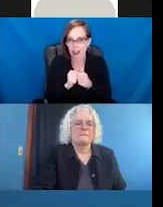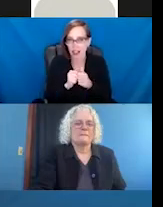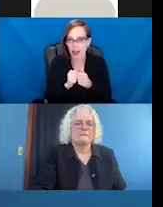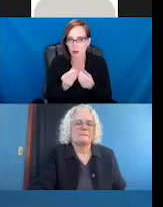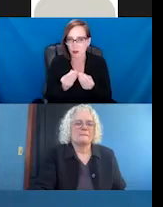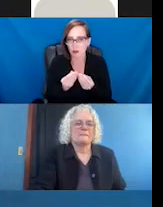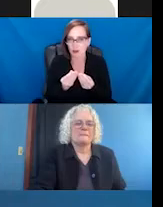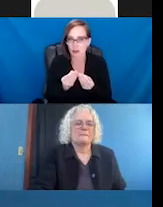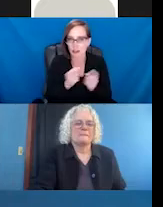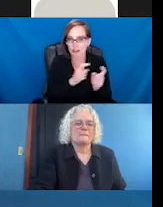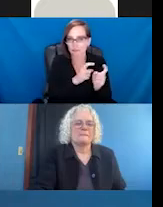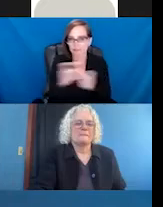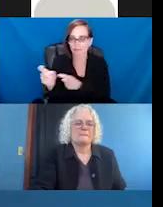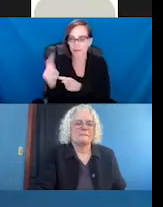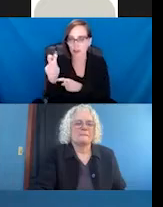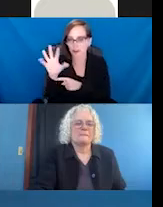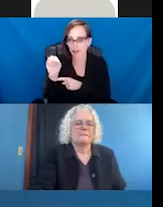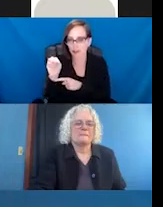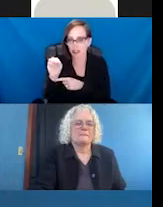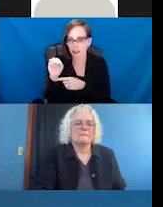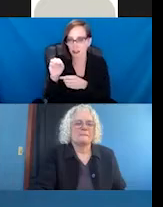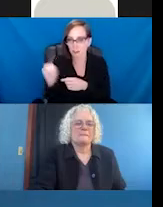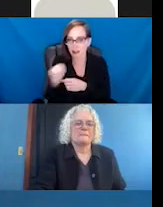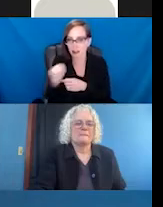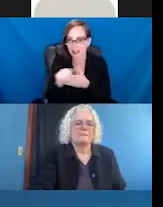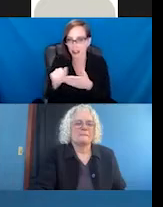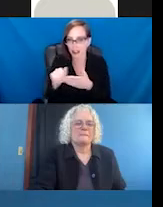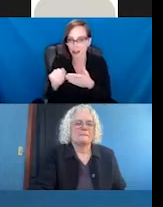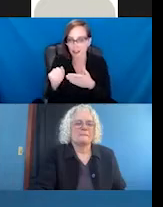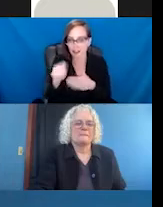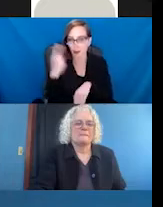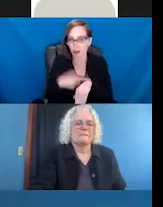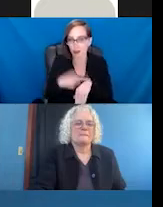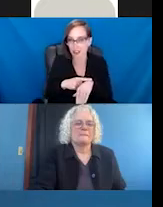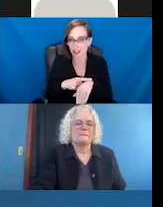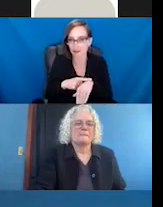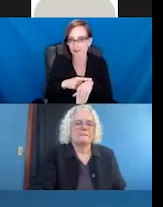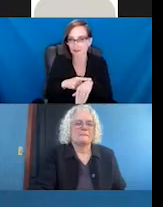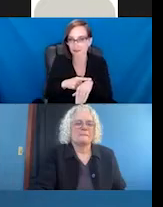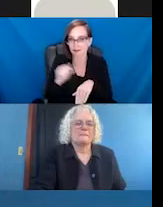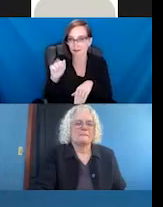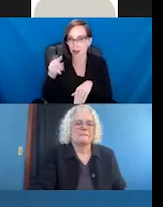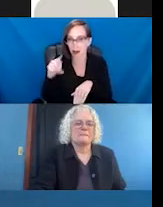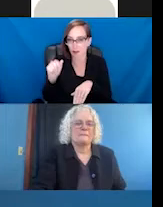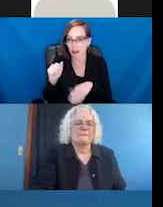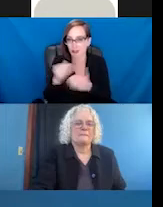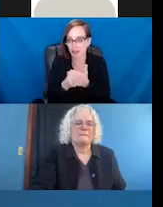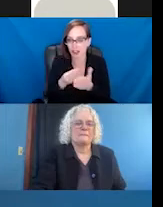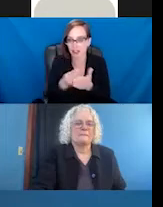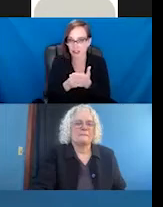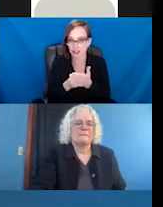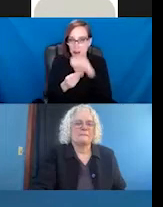allocated $250 million for sort of one-time payments. I would say that what